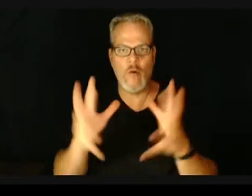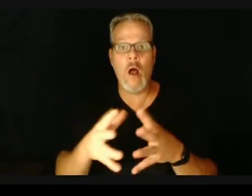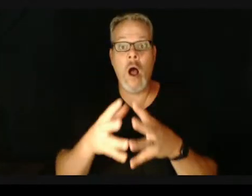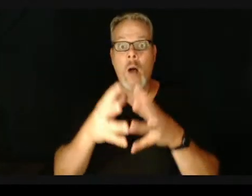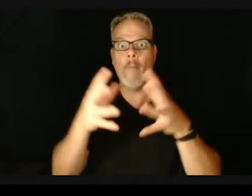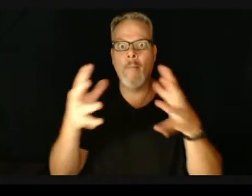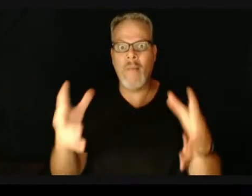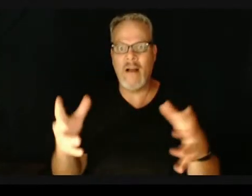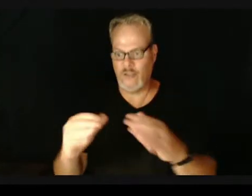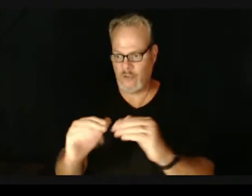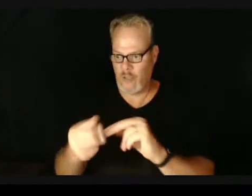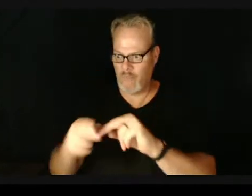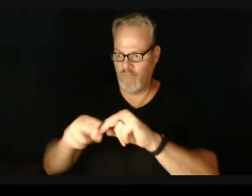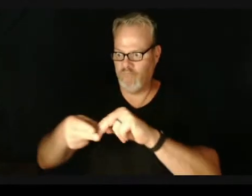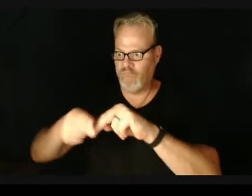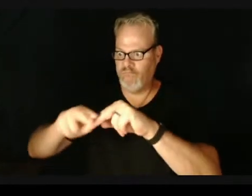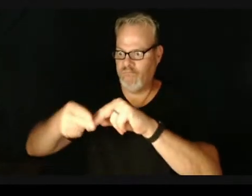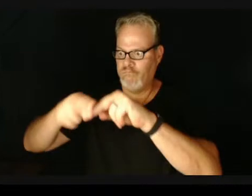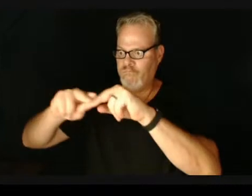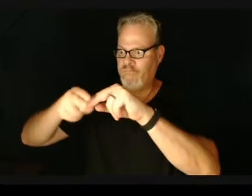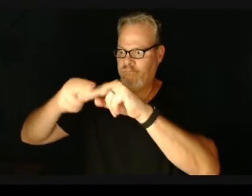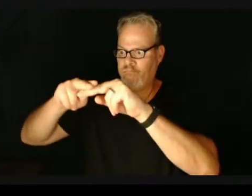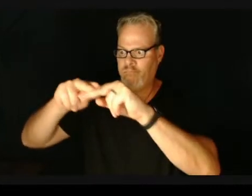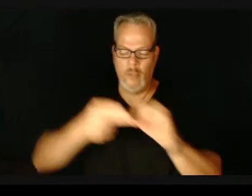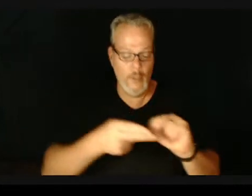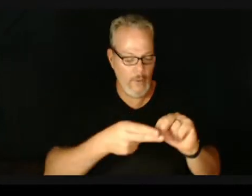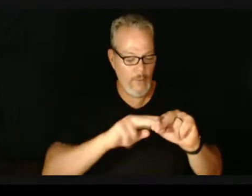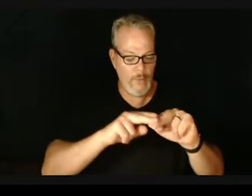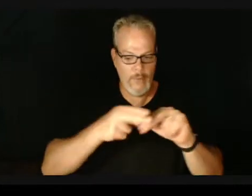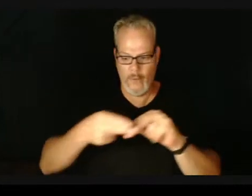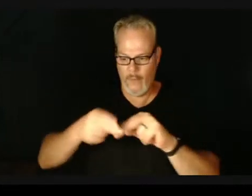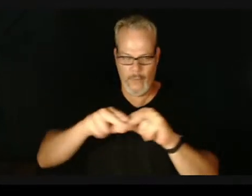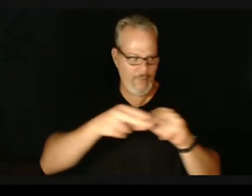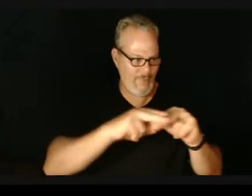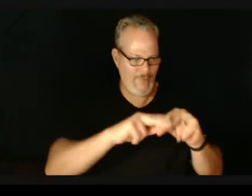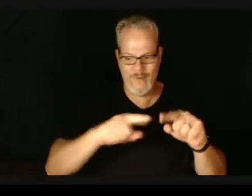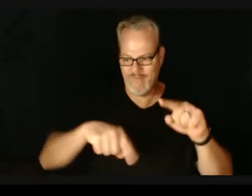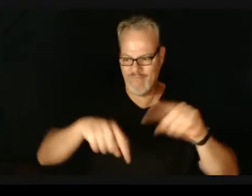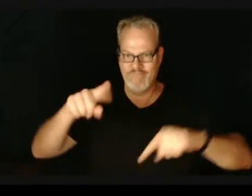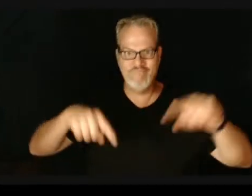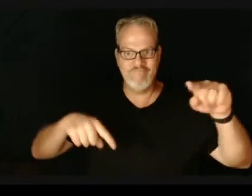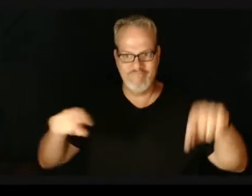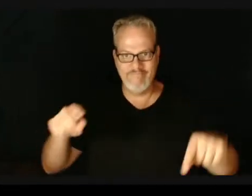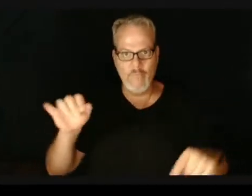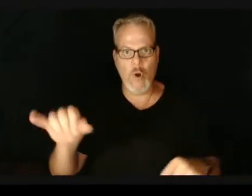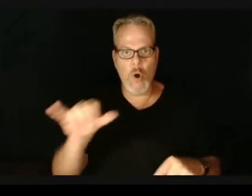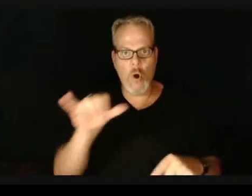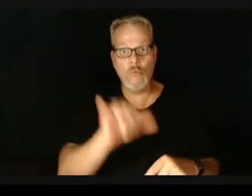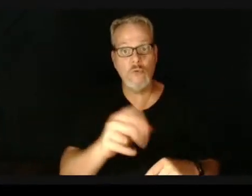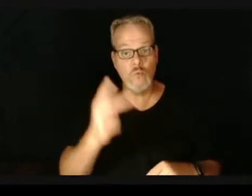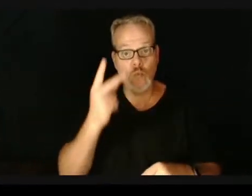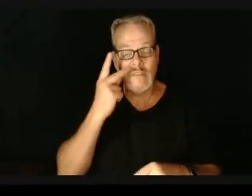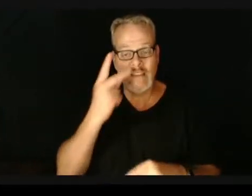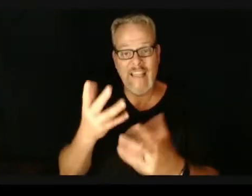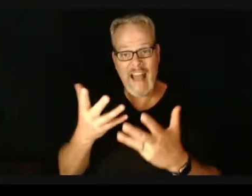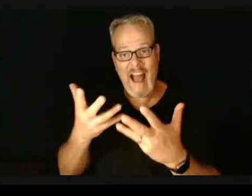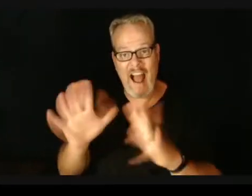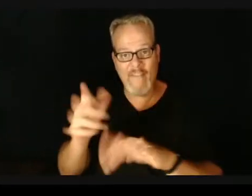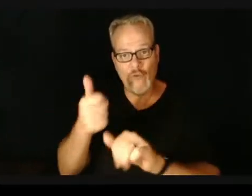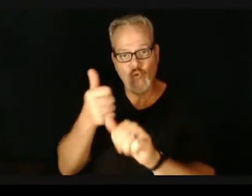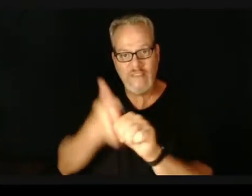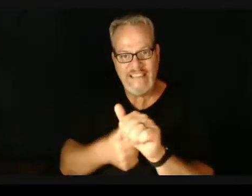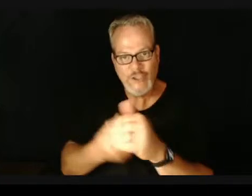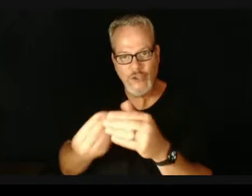for the more recent episodes and a difference between one cone and the other. Also, we see that following each episode, the cones slump back down and